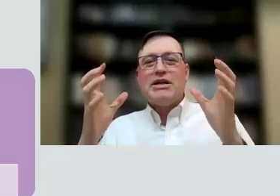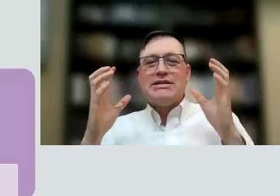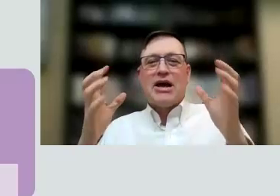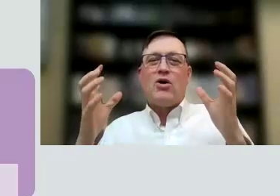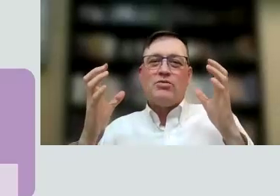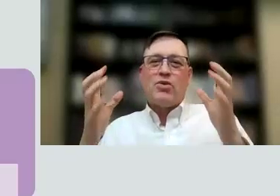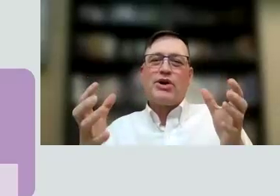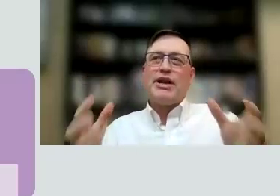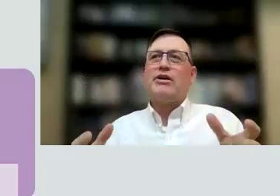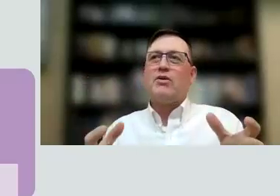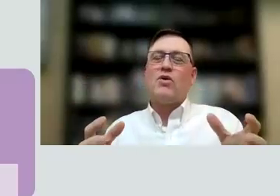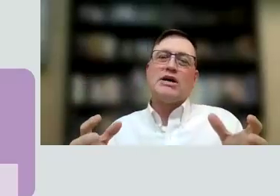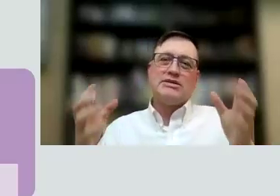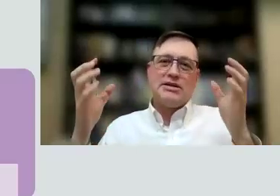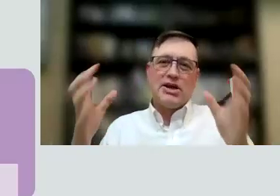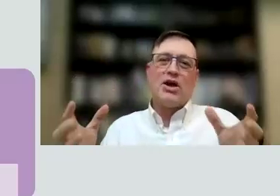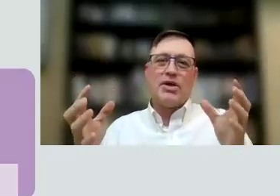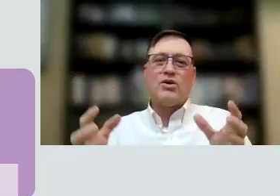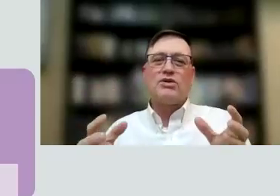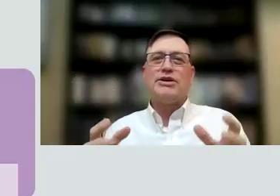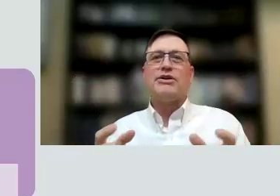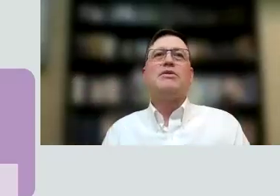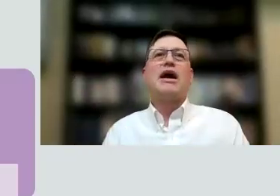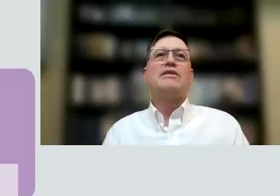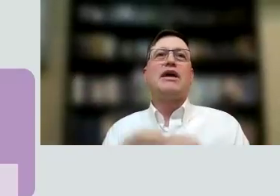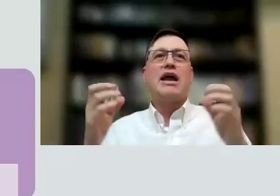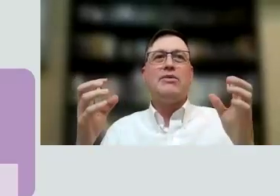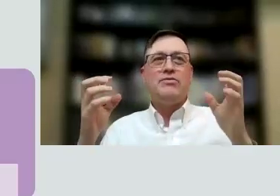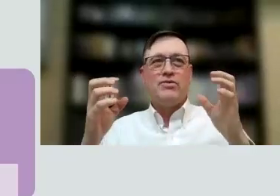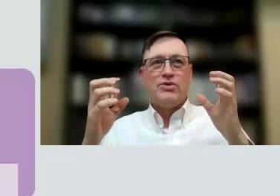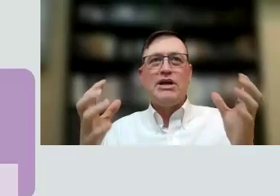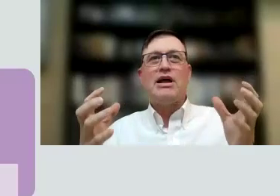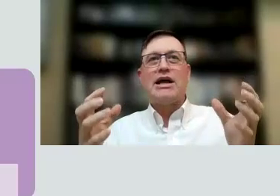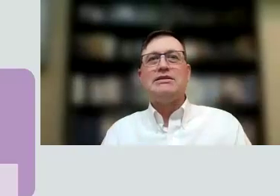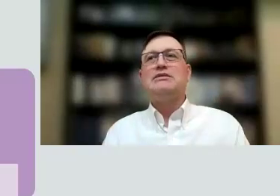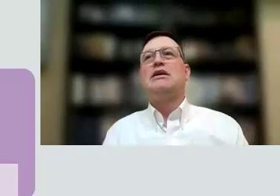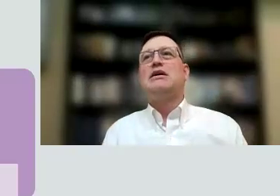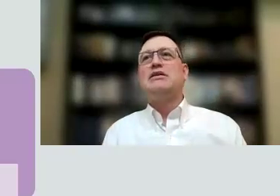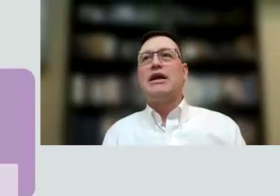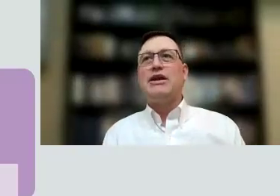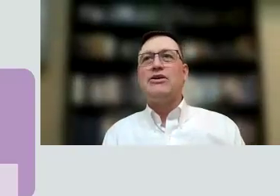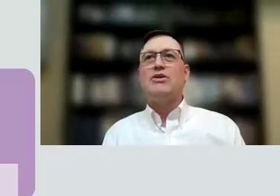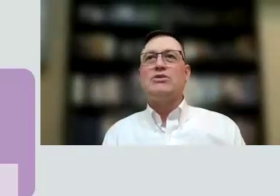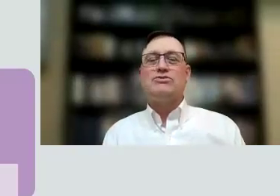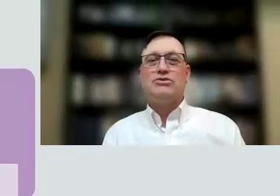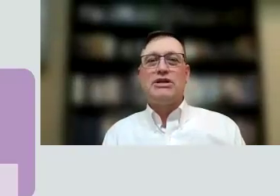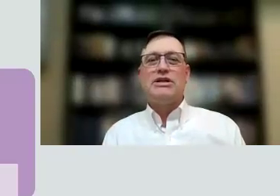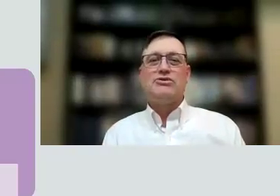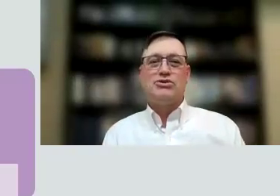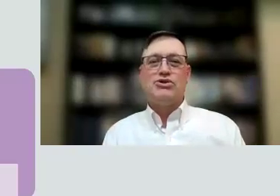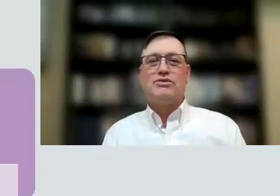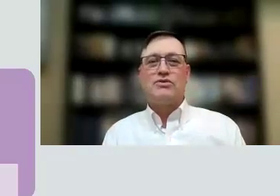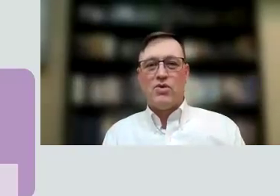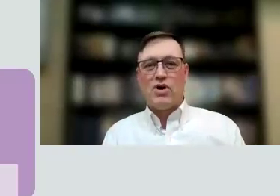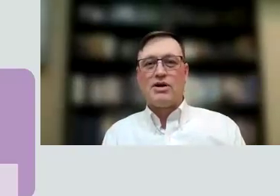I never realized how important hearing was until I got my cochlear implant. Then I realized that hearing was